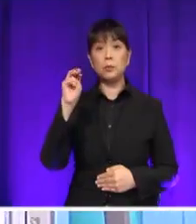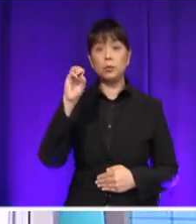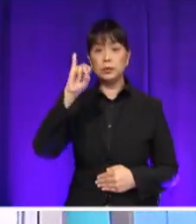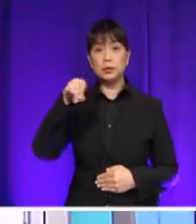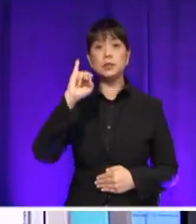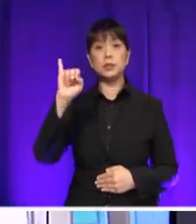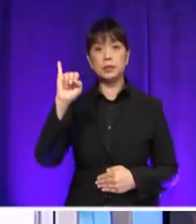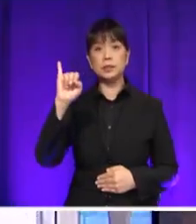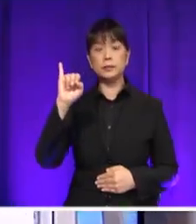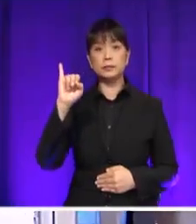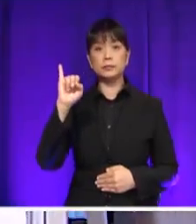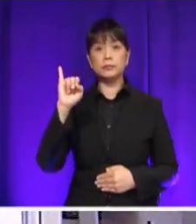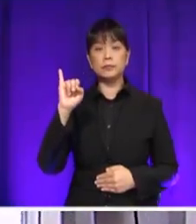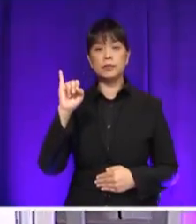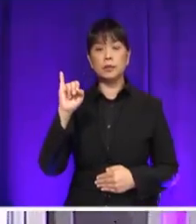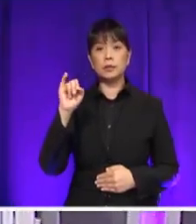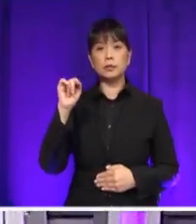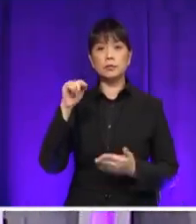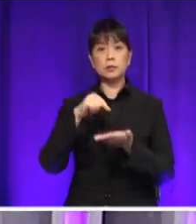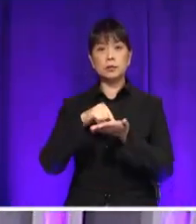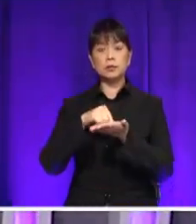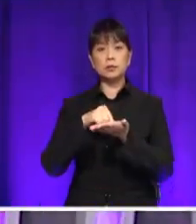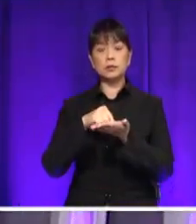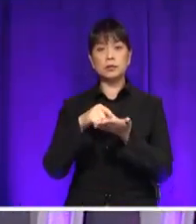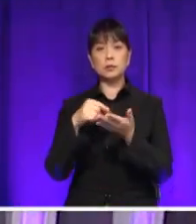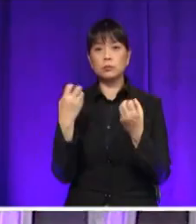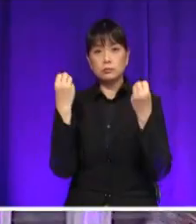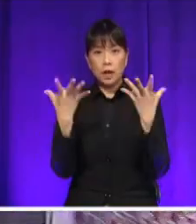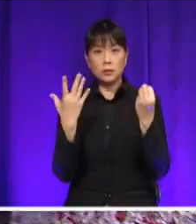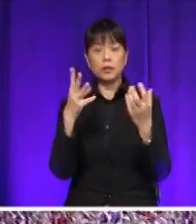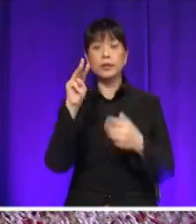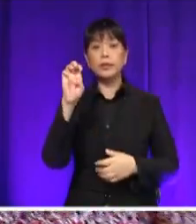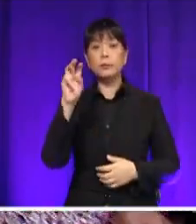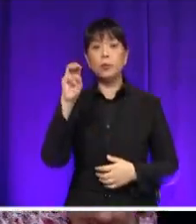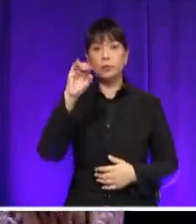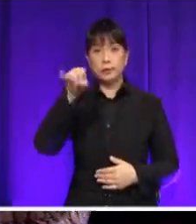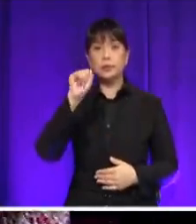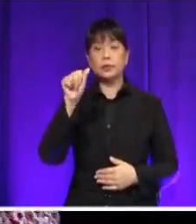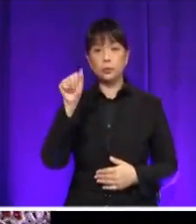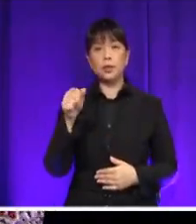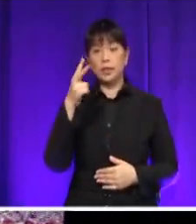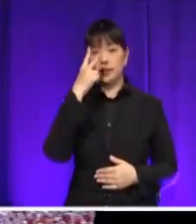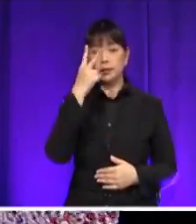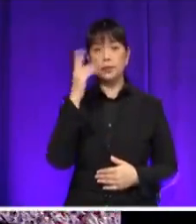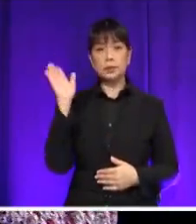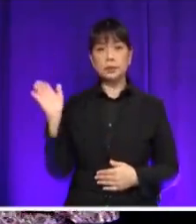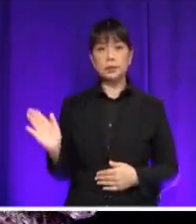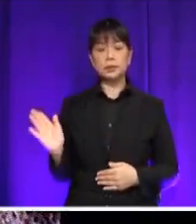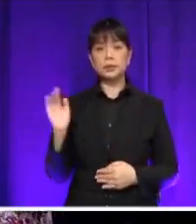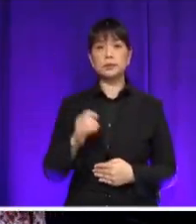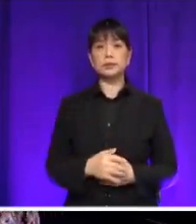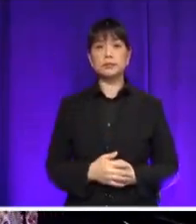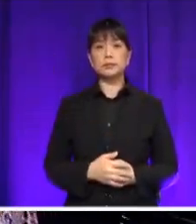This? This one? This one? This one? And